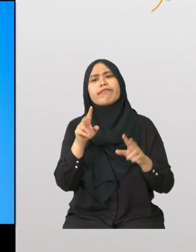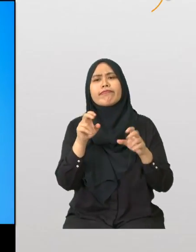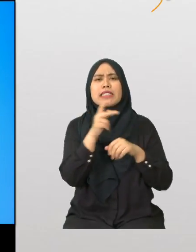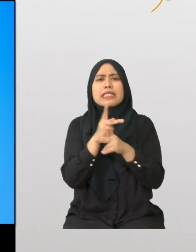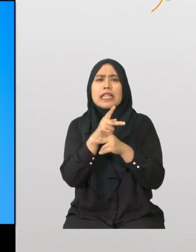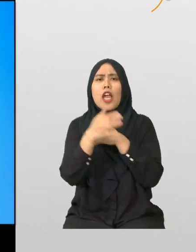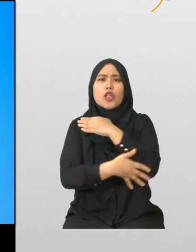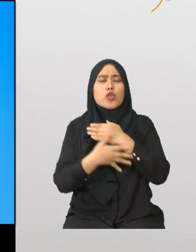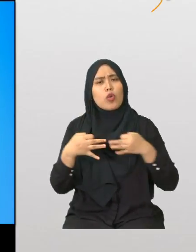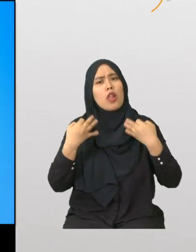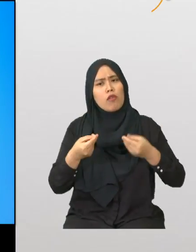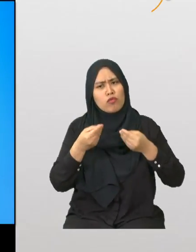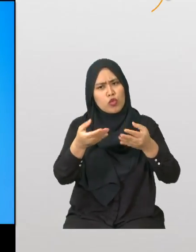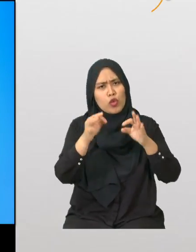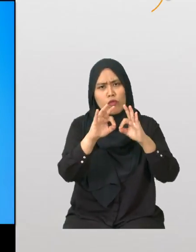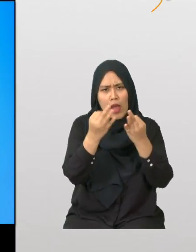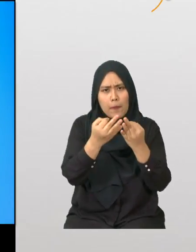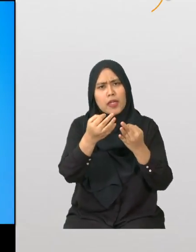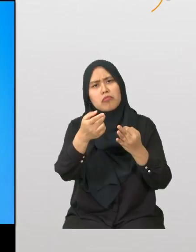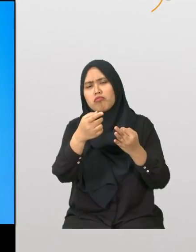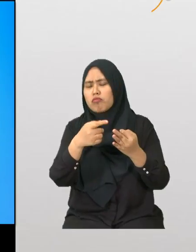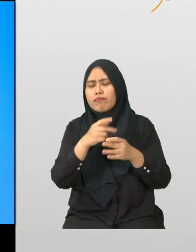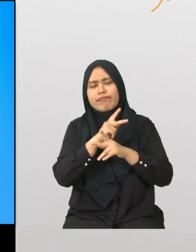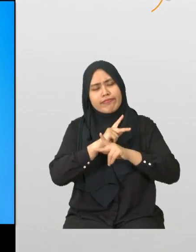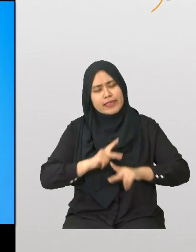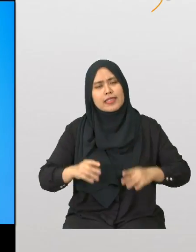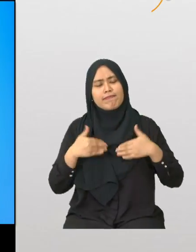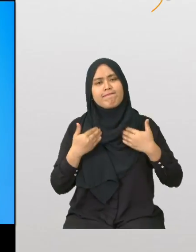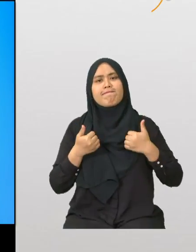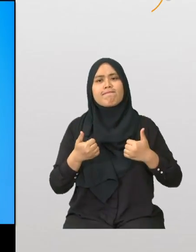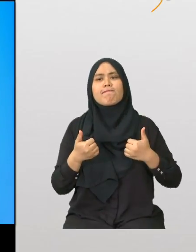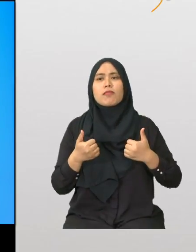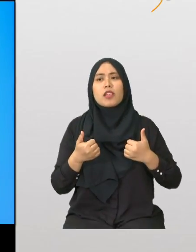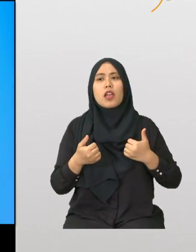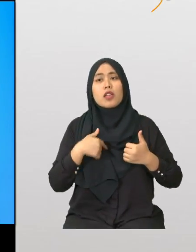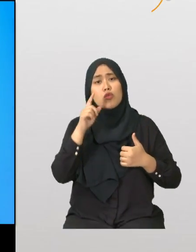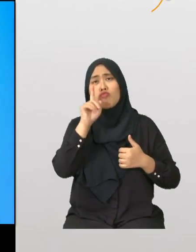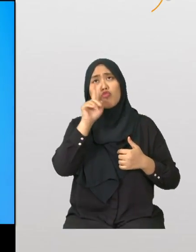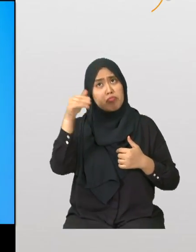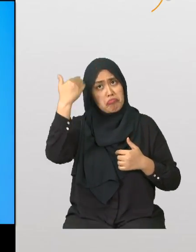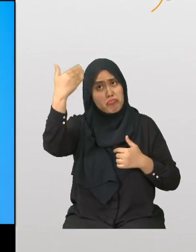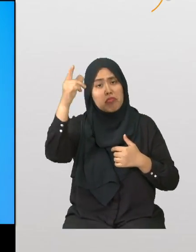give you and your family more peace of mind. And it's something which you probably will need.